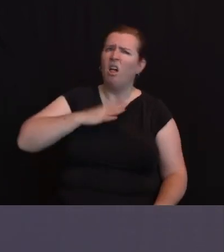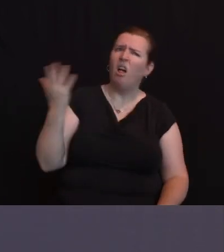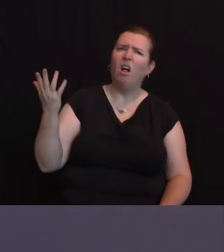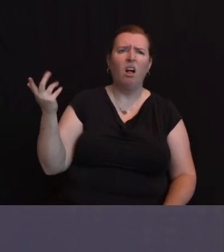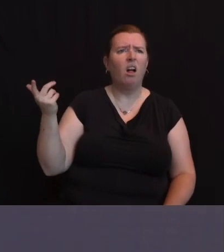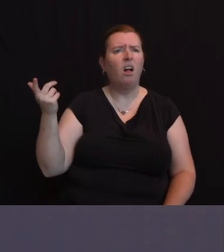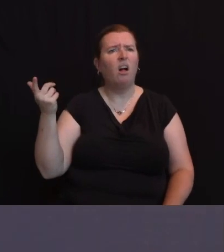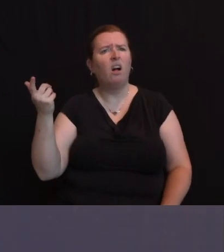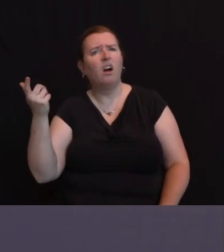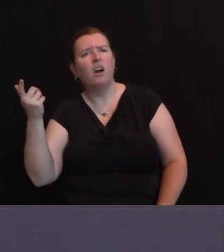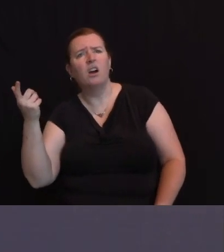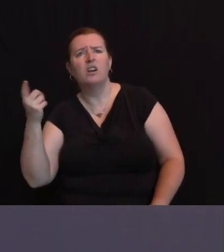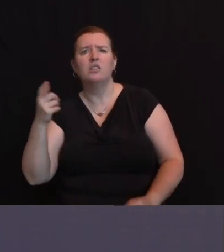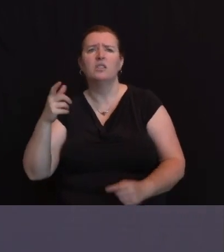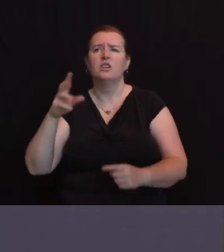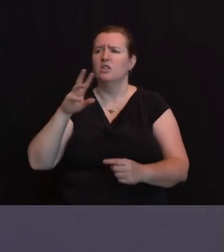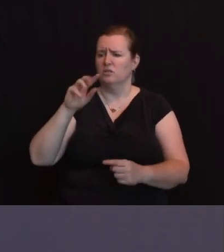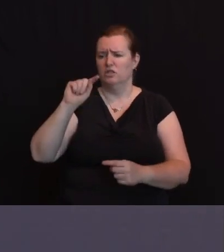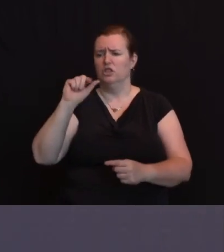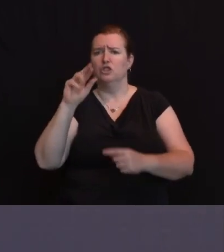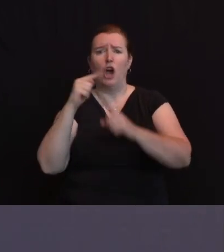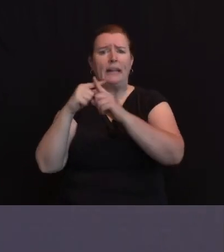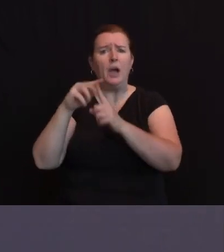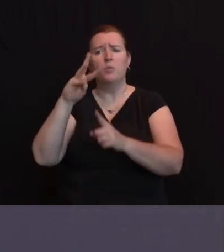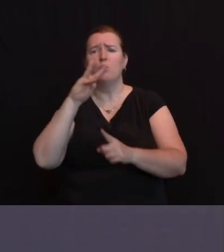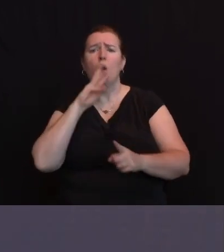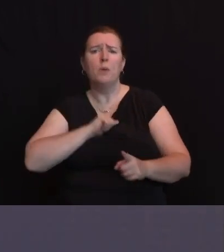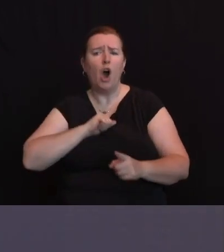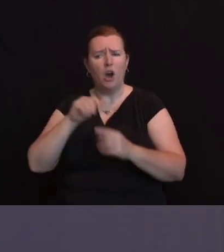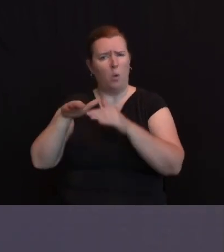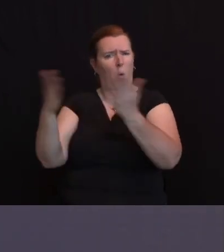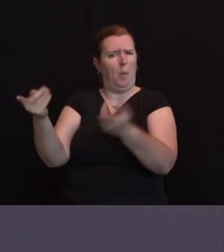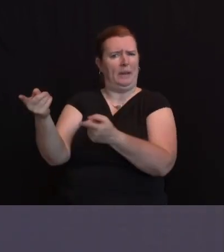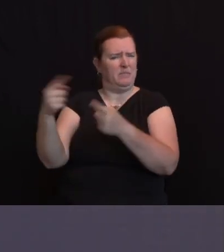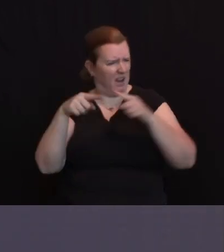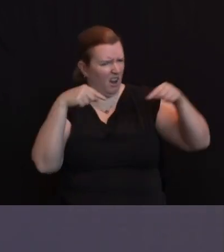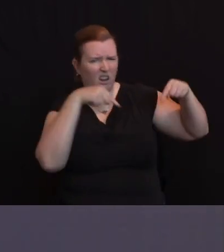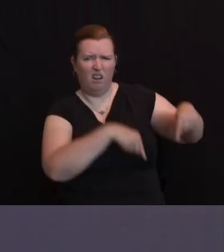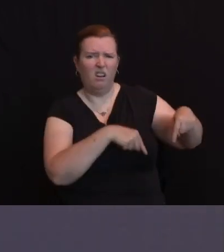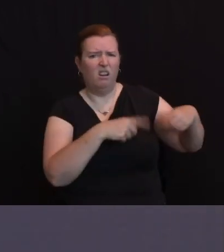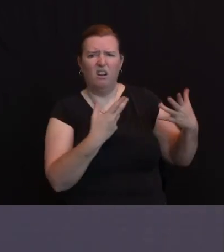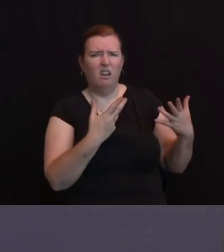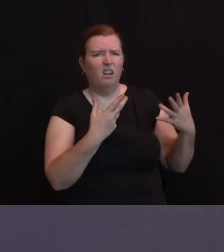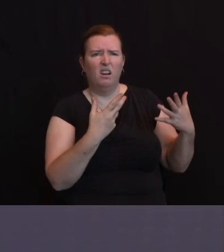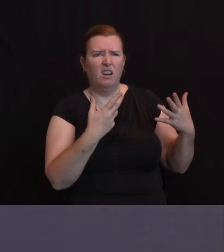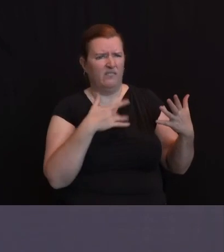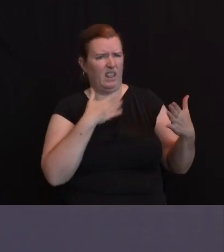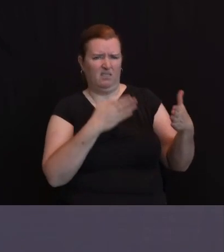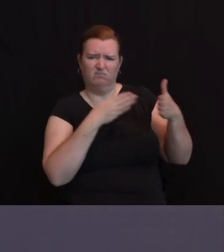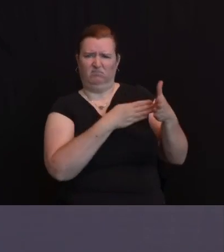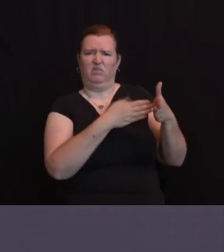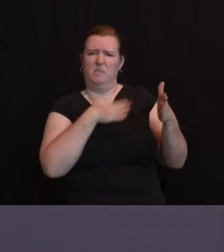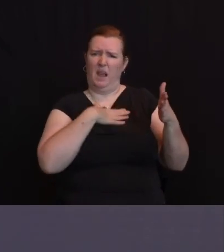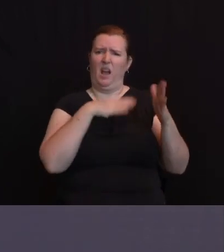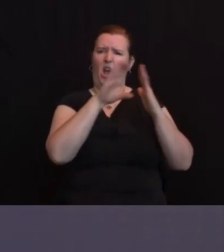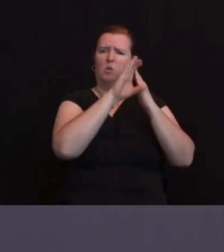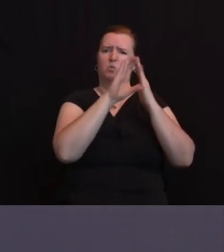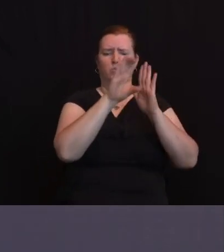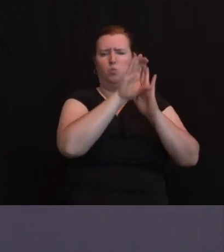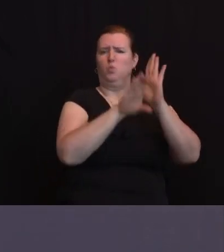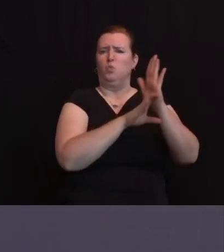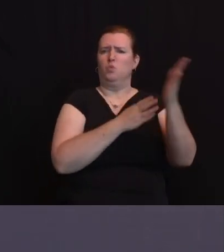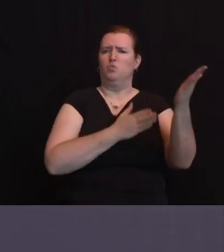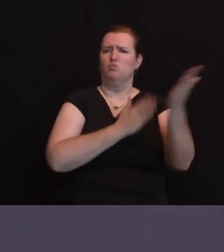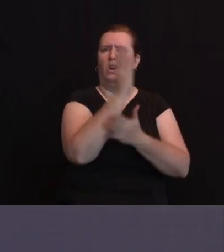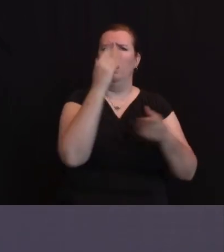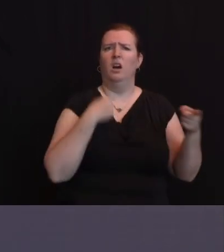and that you're going against constitutional rights by trying to close them down. What do you say to these businesses? Why continue to keep gyms and